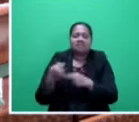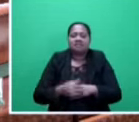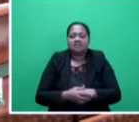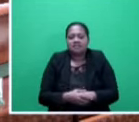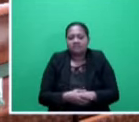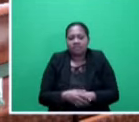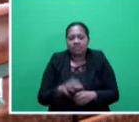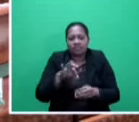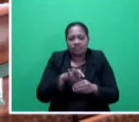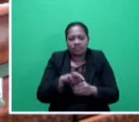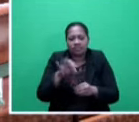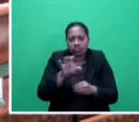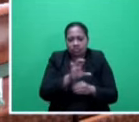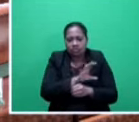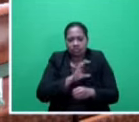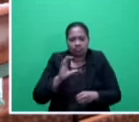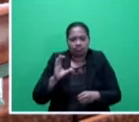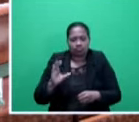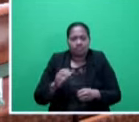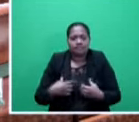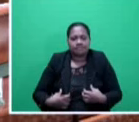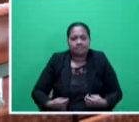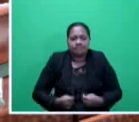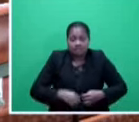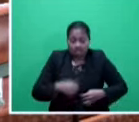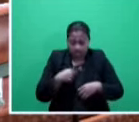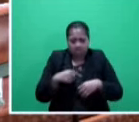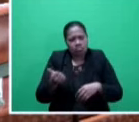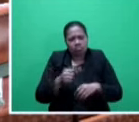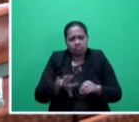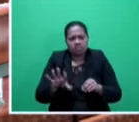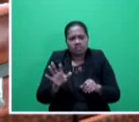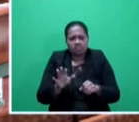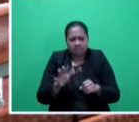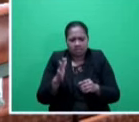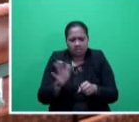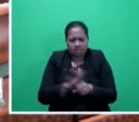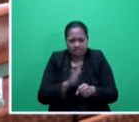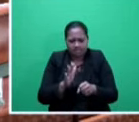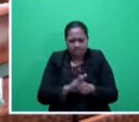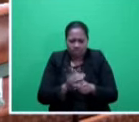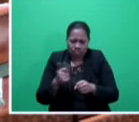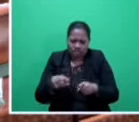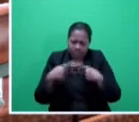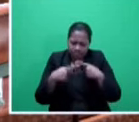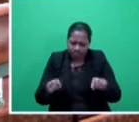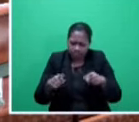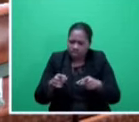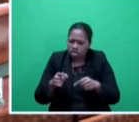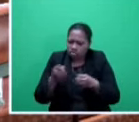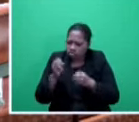Commission. I have made rulings specifically advising members of Parliament